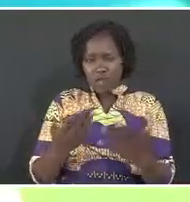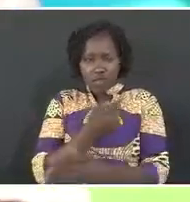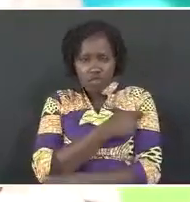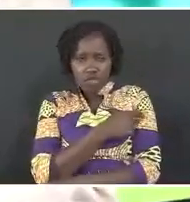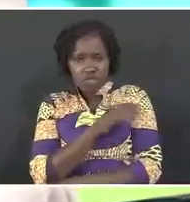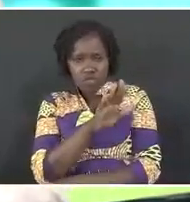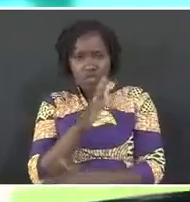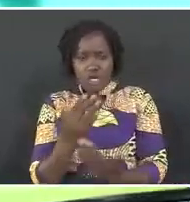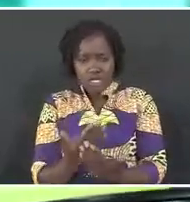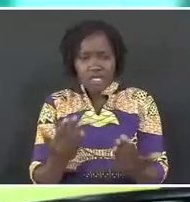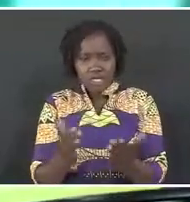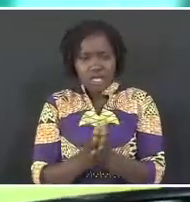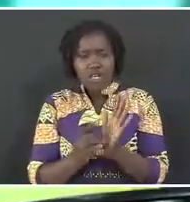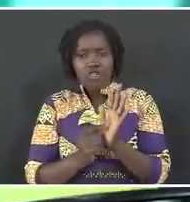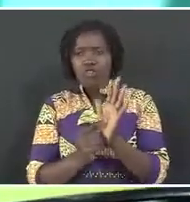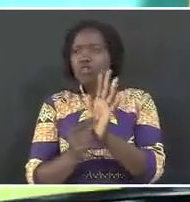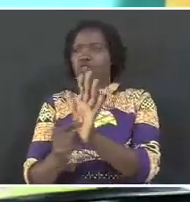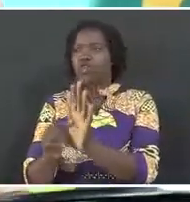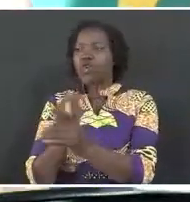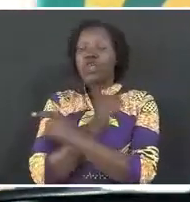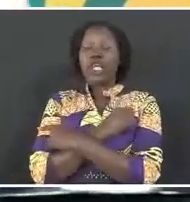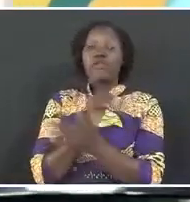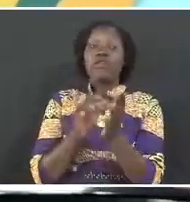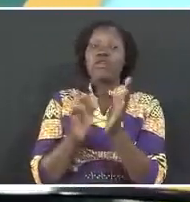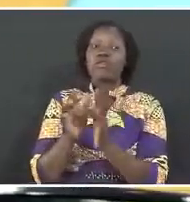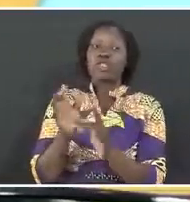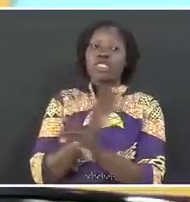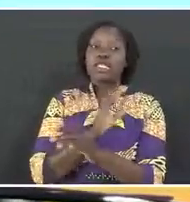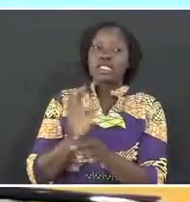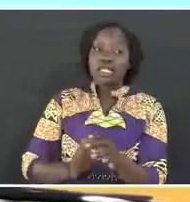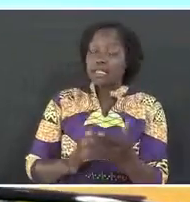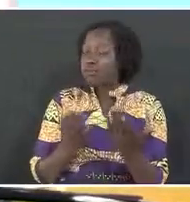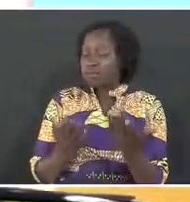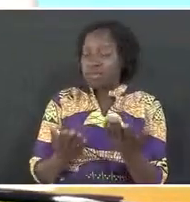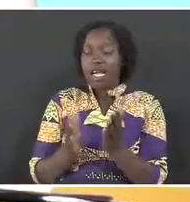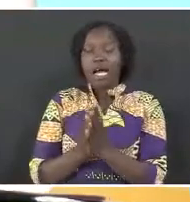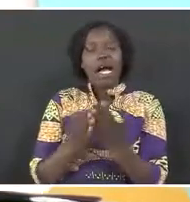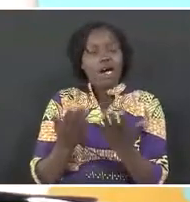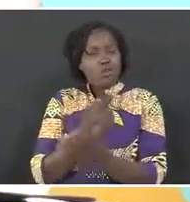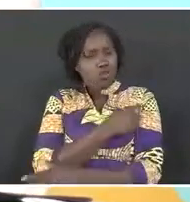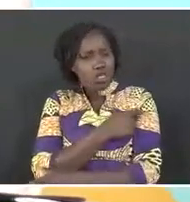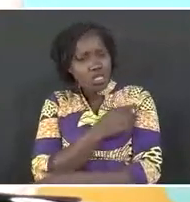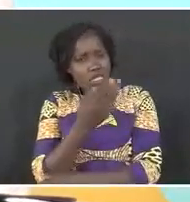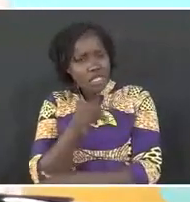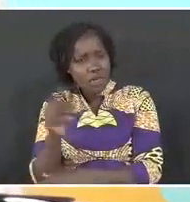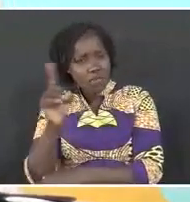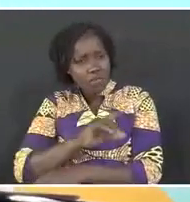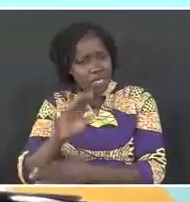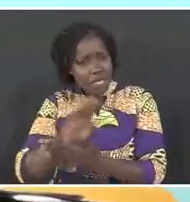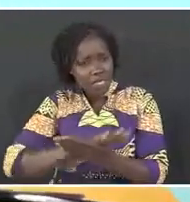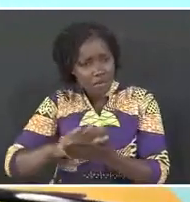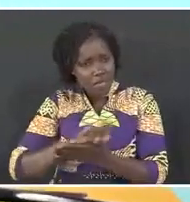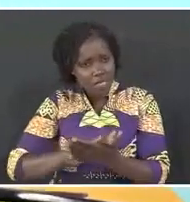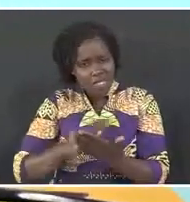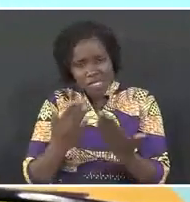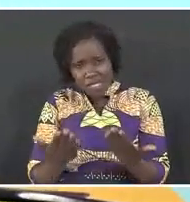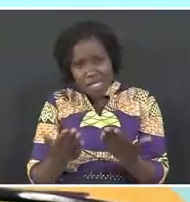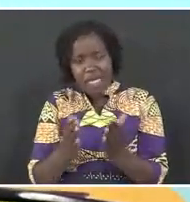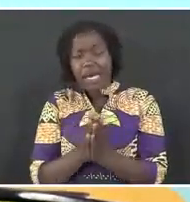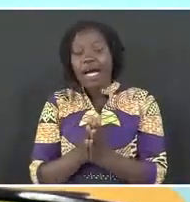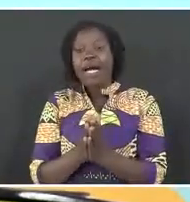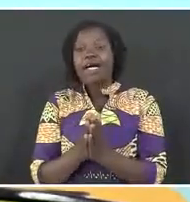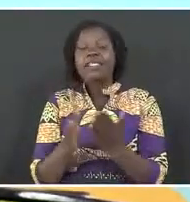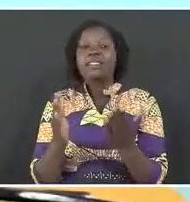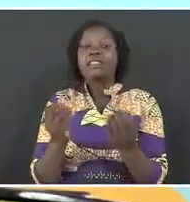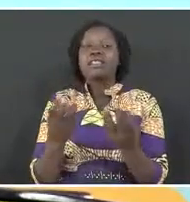your children? Do you show them the love of Jesus Christ? How do you treat them on a daily basis? And there are